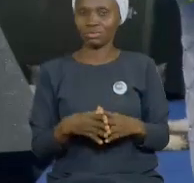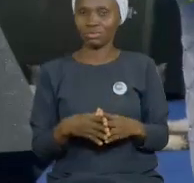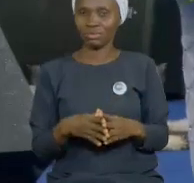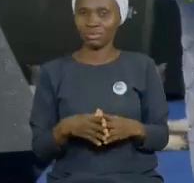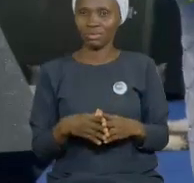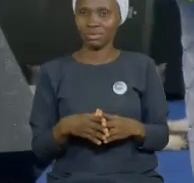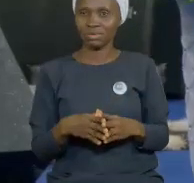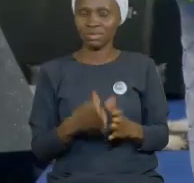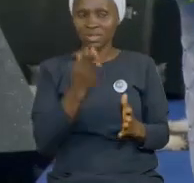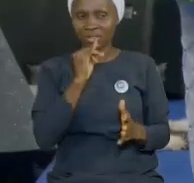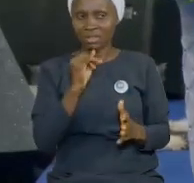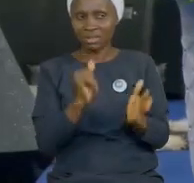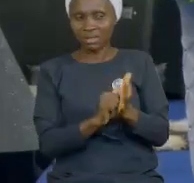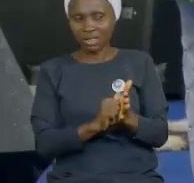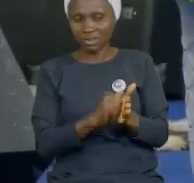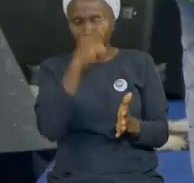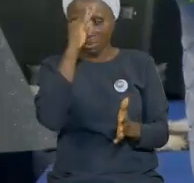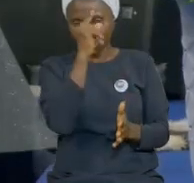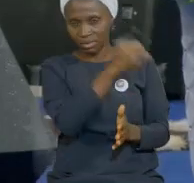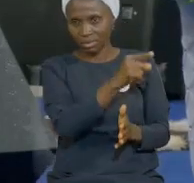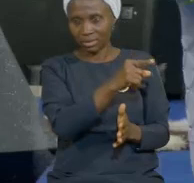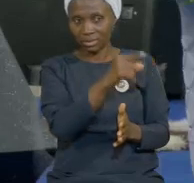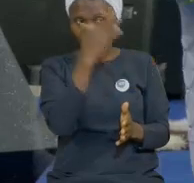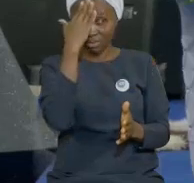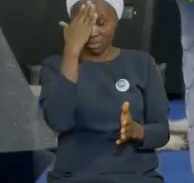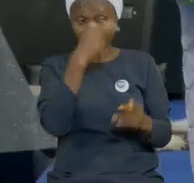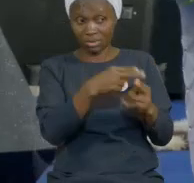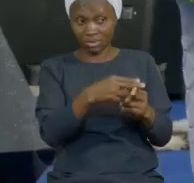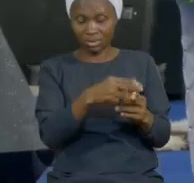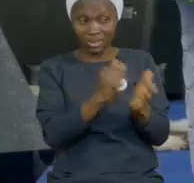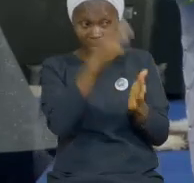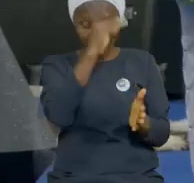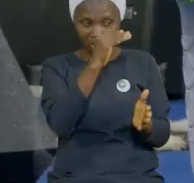There is that man there, you know his name, he offended me.